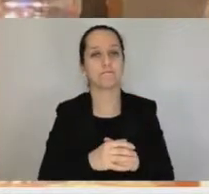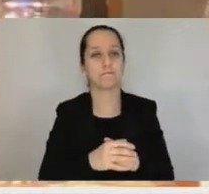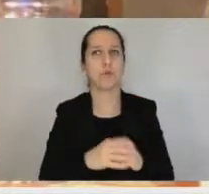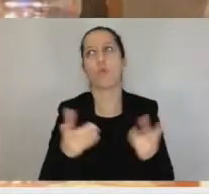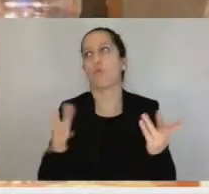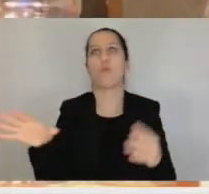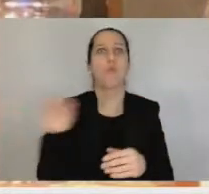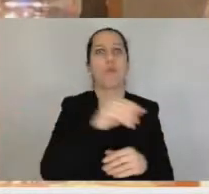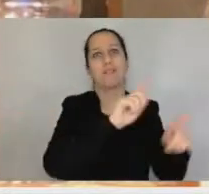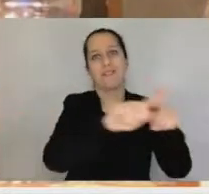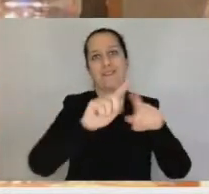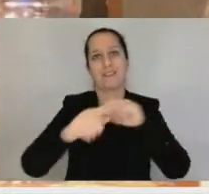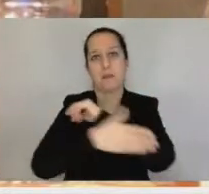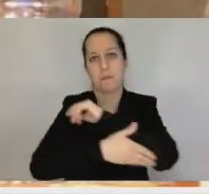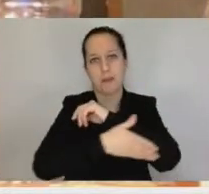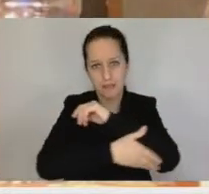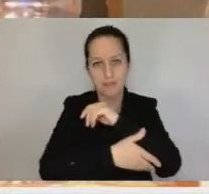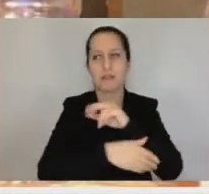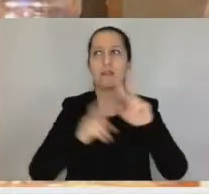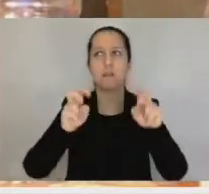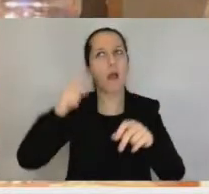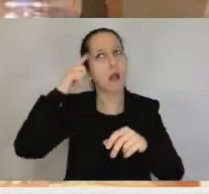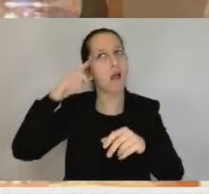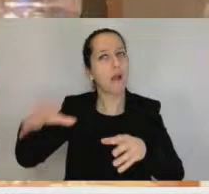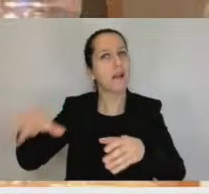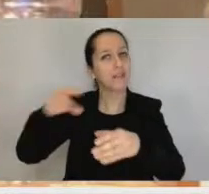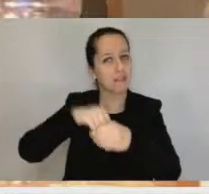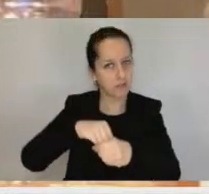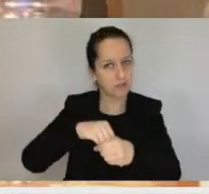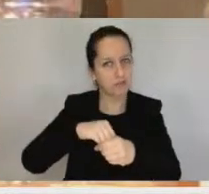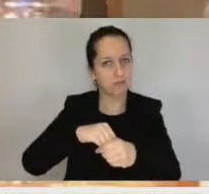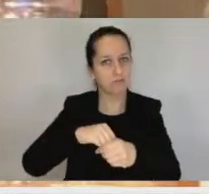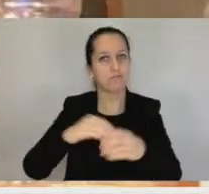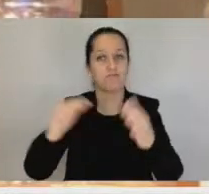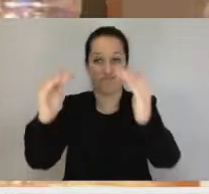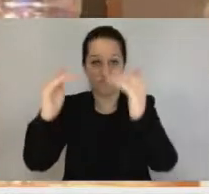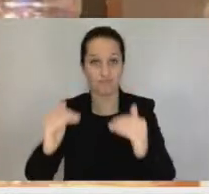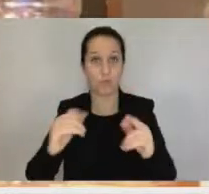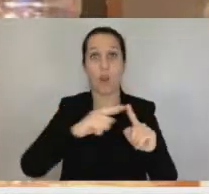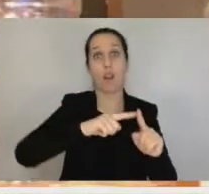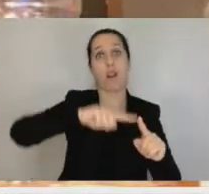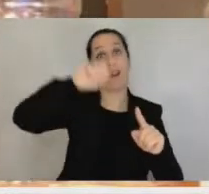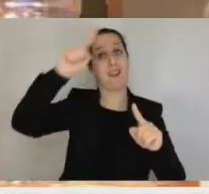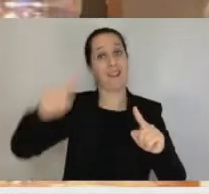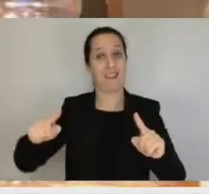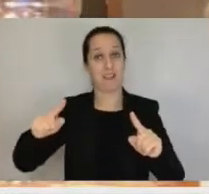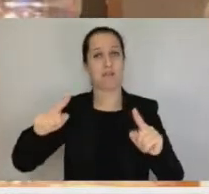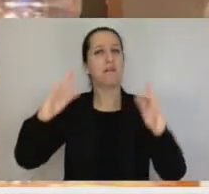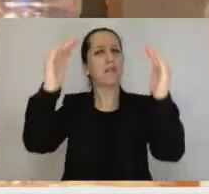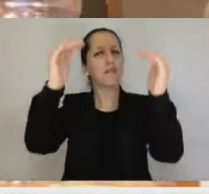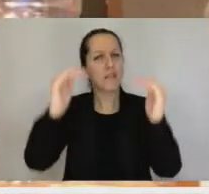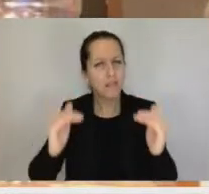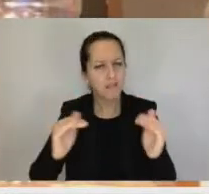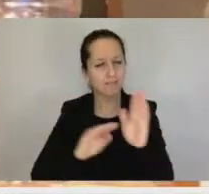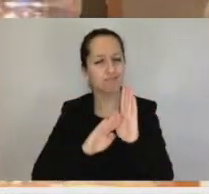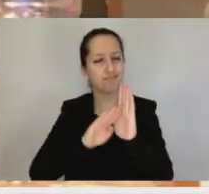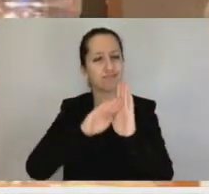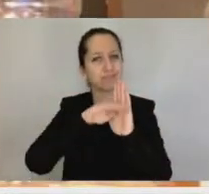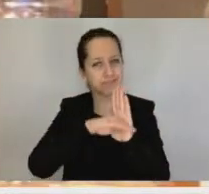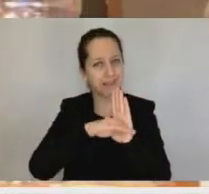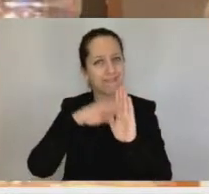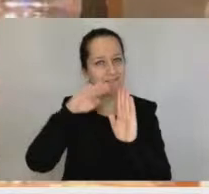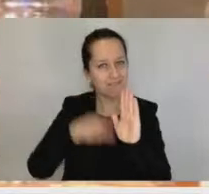countries with the adjustment for access, then the average result goes down